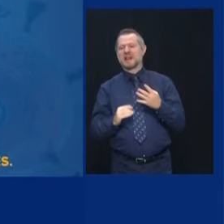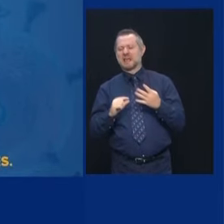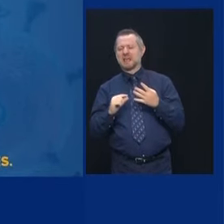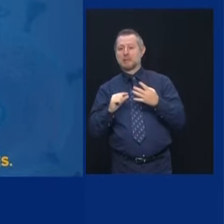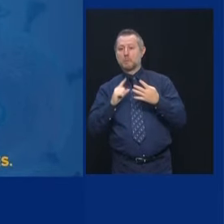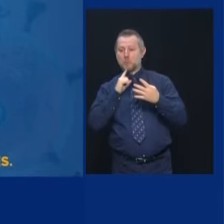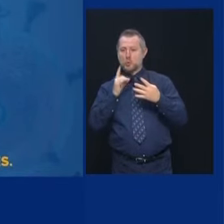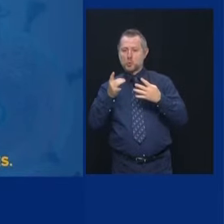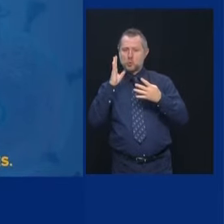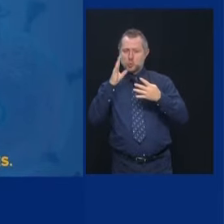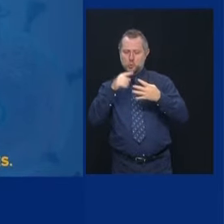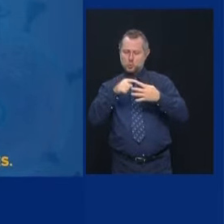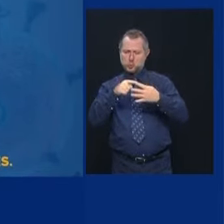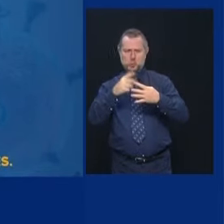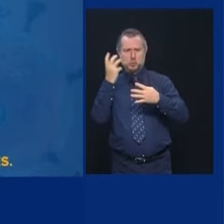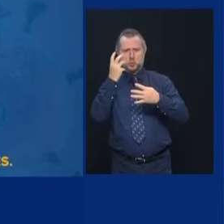relatively.